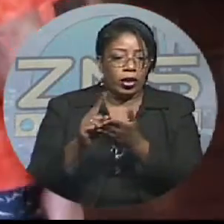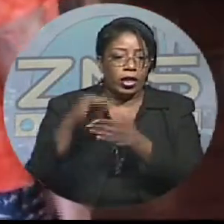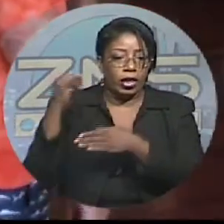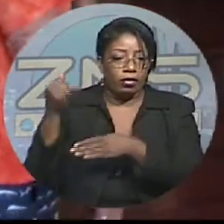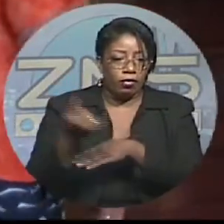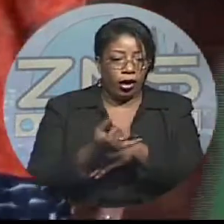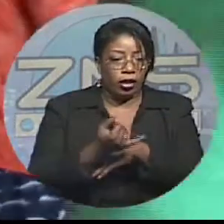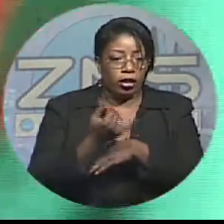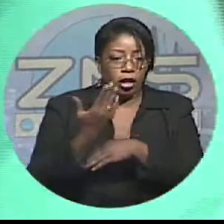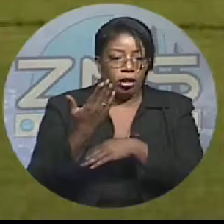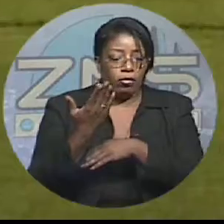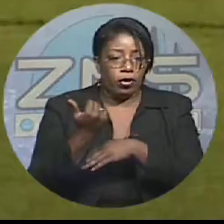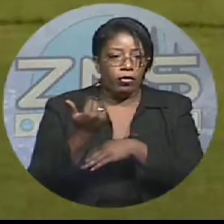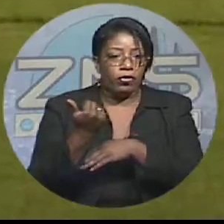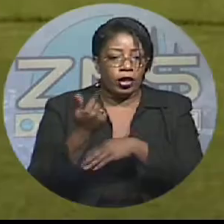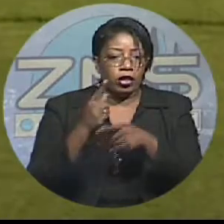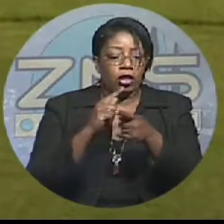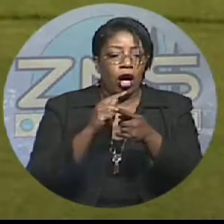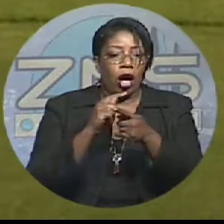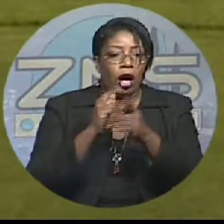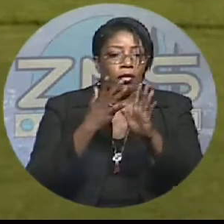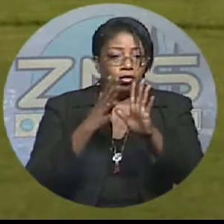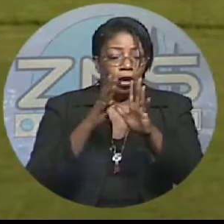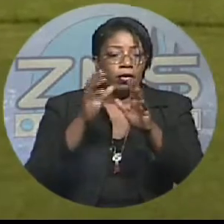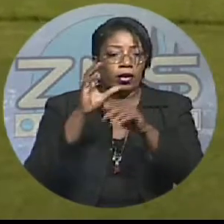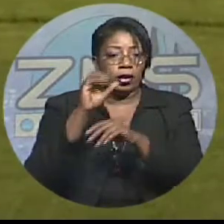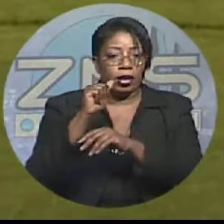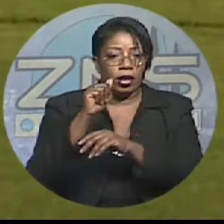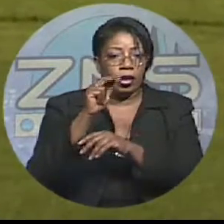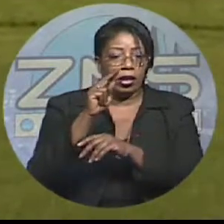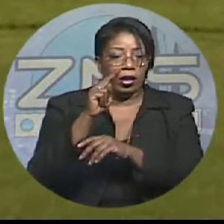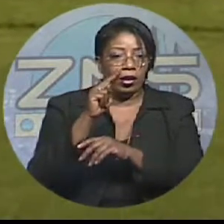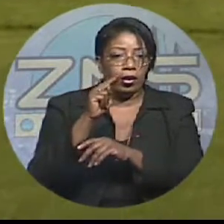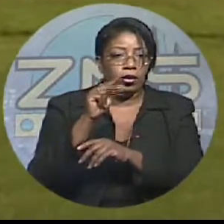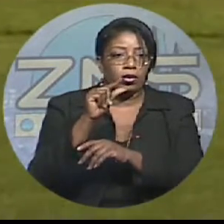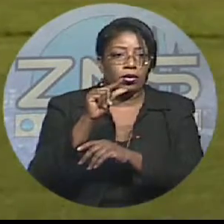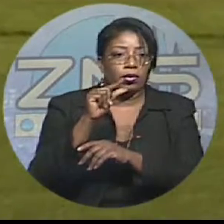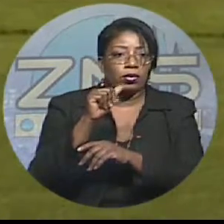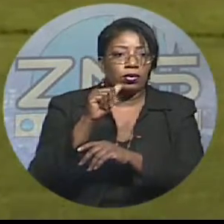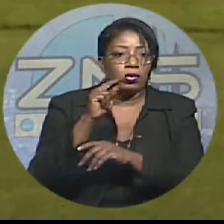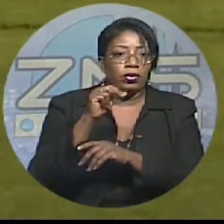15 key travel agents from Atlanta, because we're promoting the